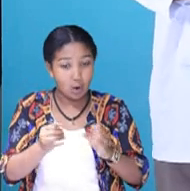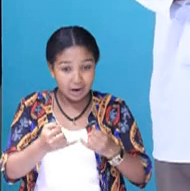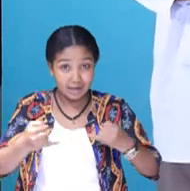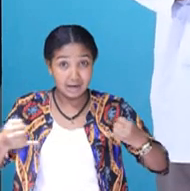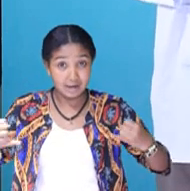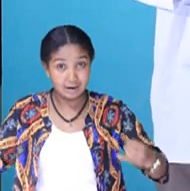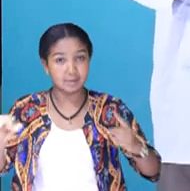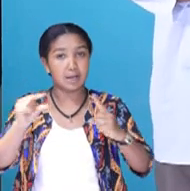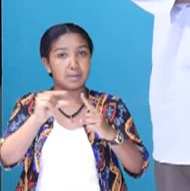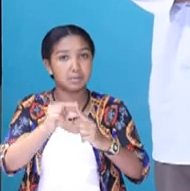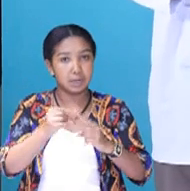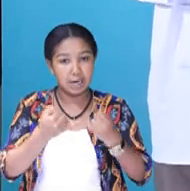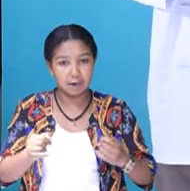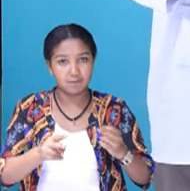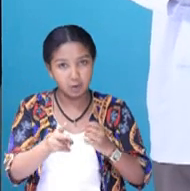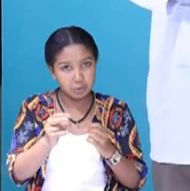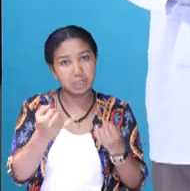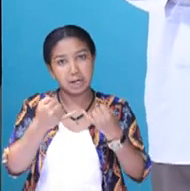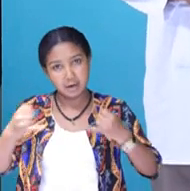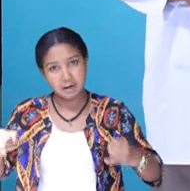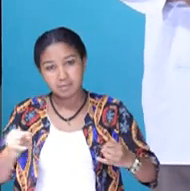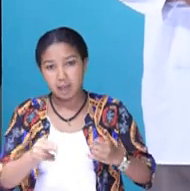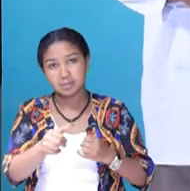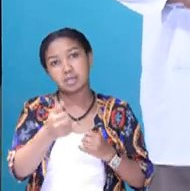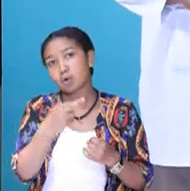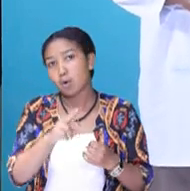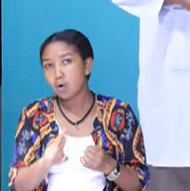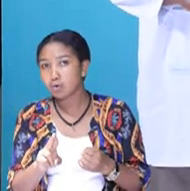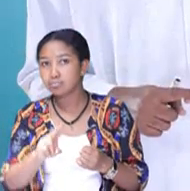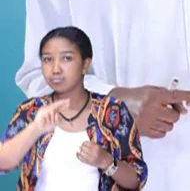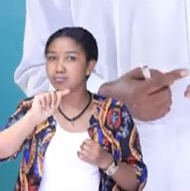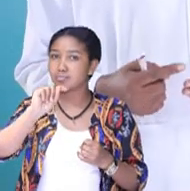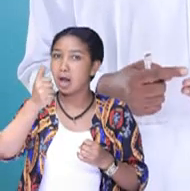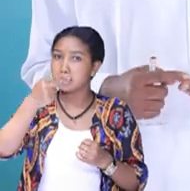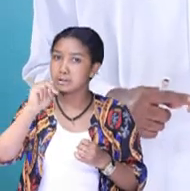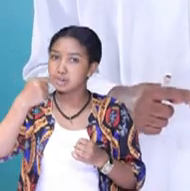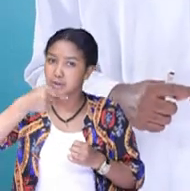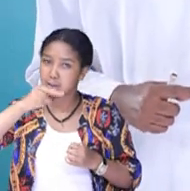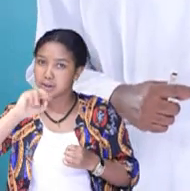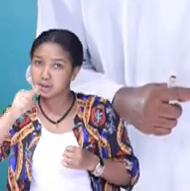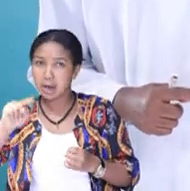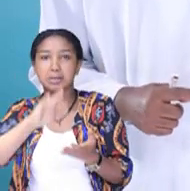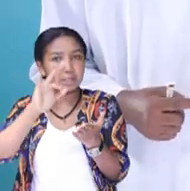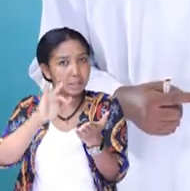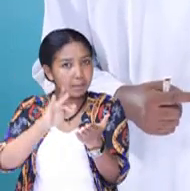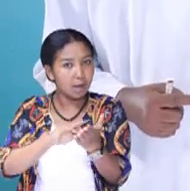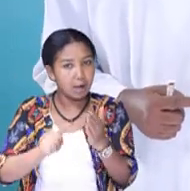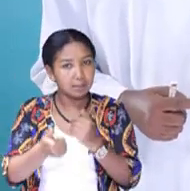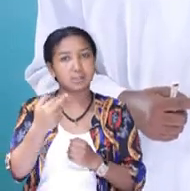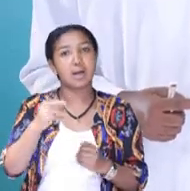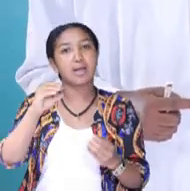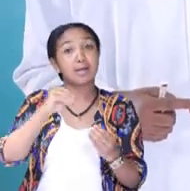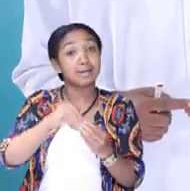linear terms, linear velocity, linear acceleration or tangential acceleration. We have a centripetal acceleration. We